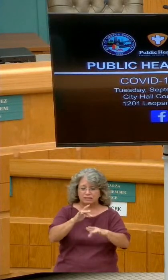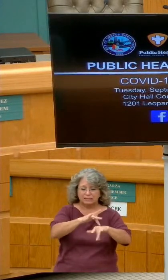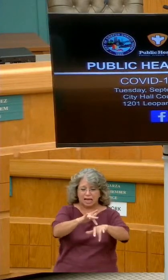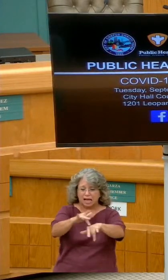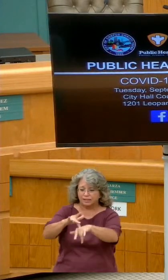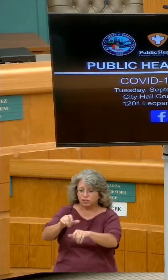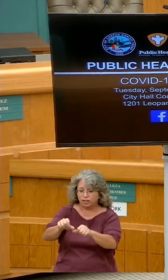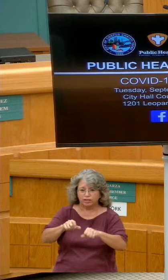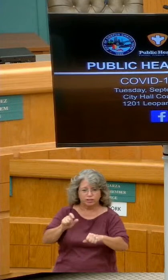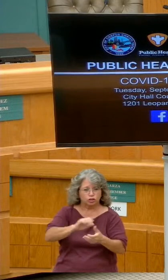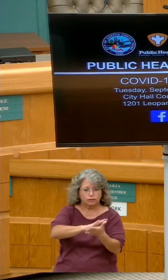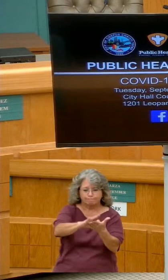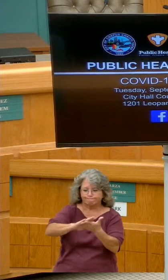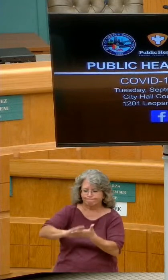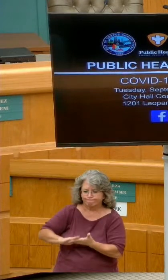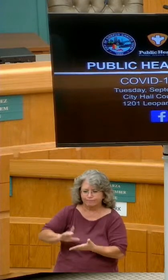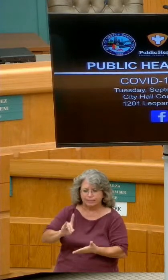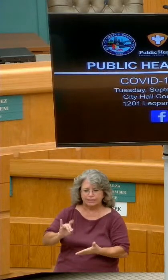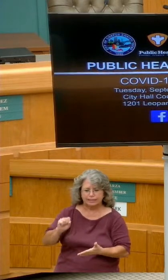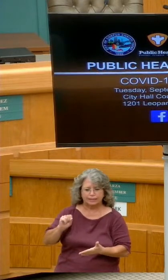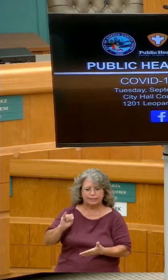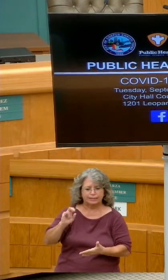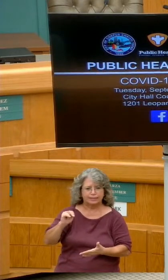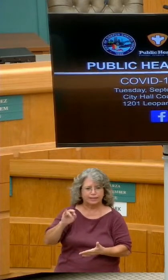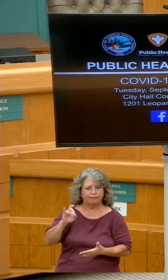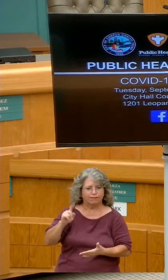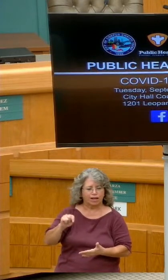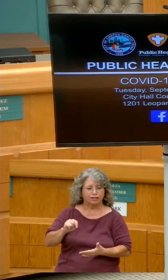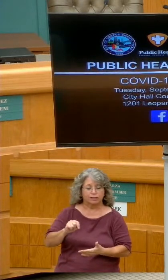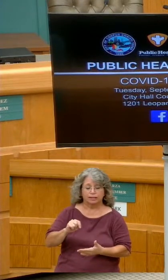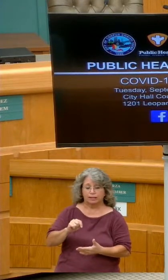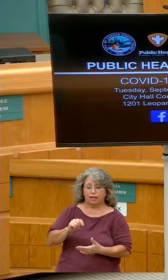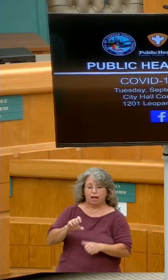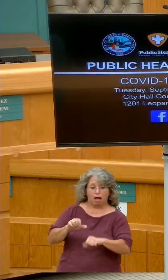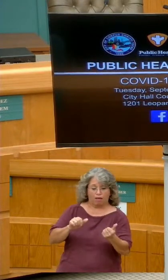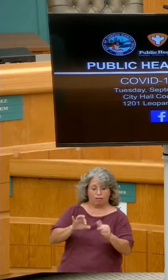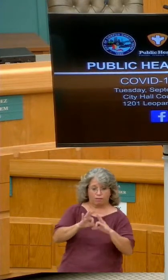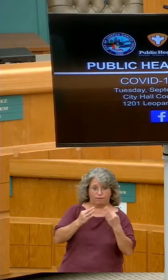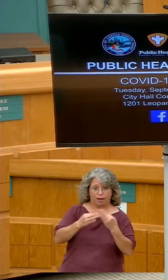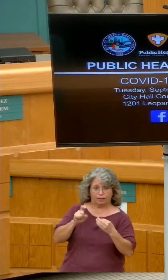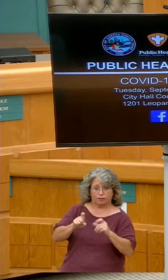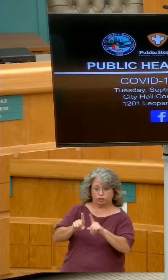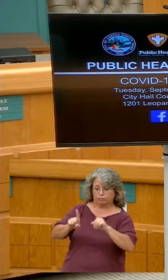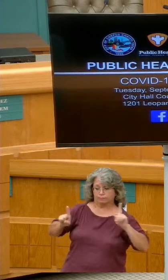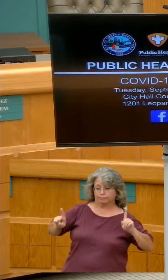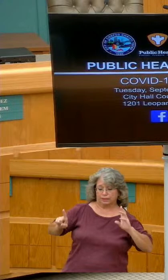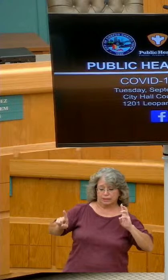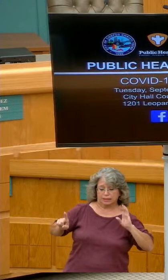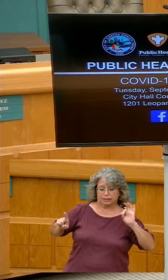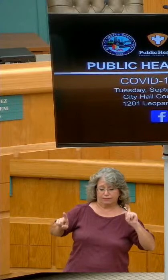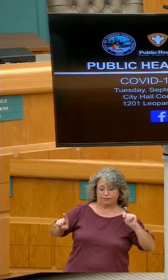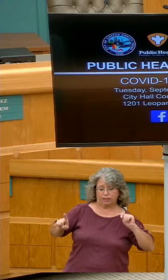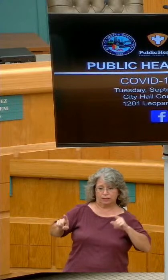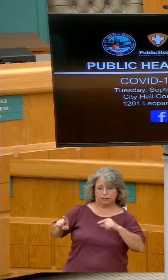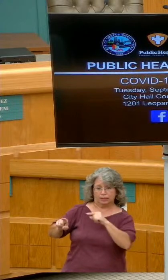Household members should stay at least 6 feet away from the sick member. The sick person should eat in a separate area and